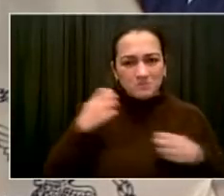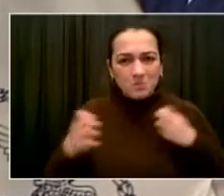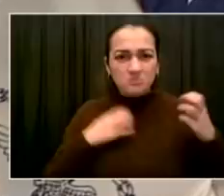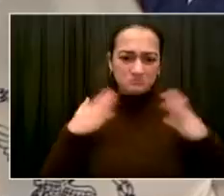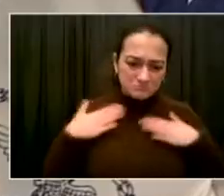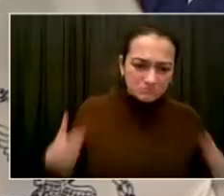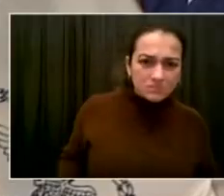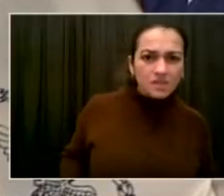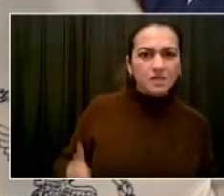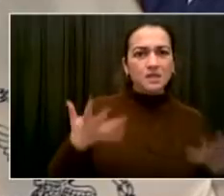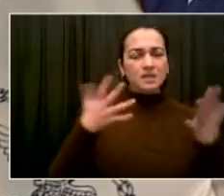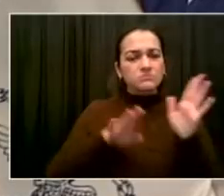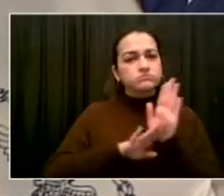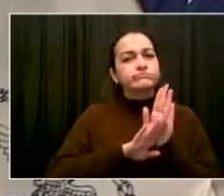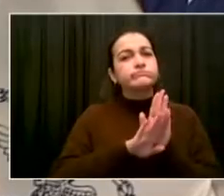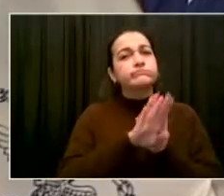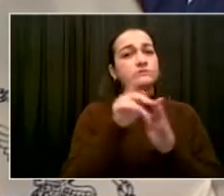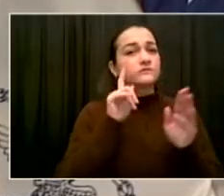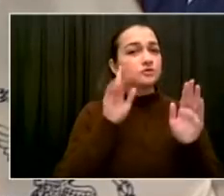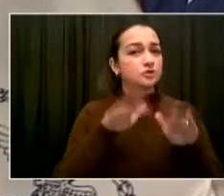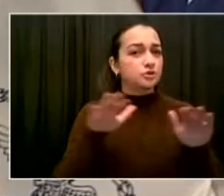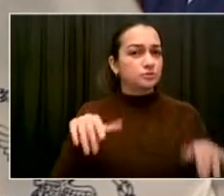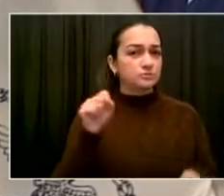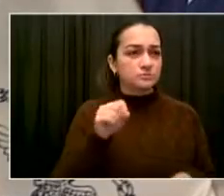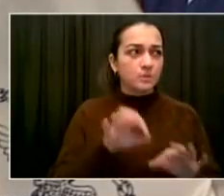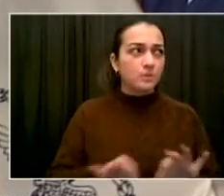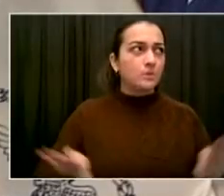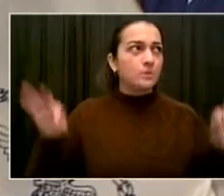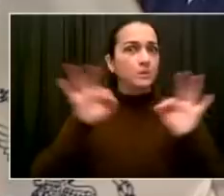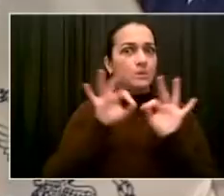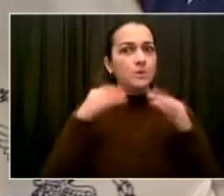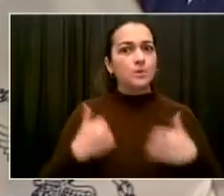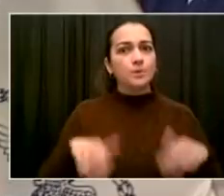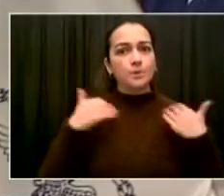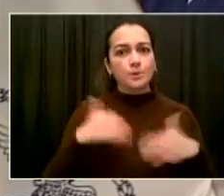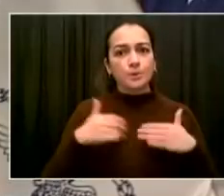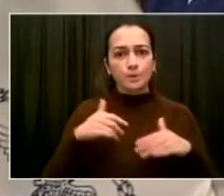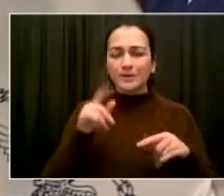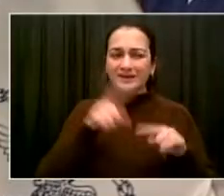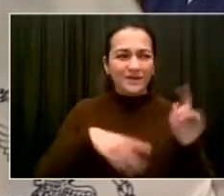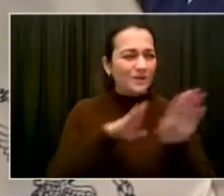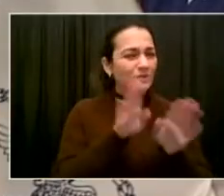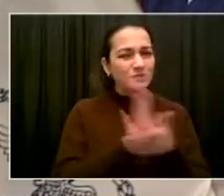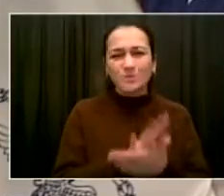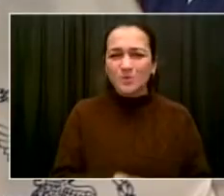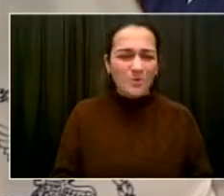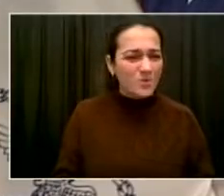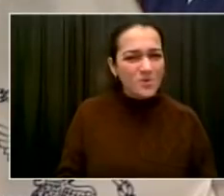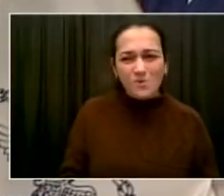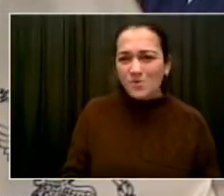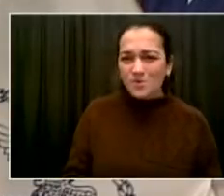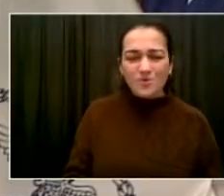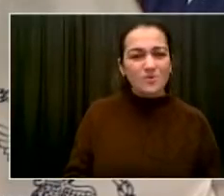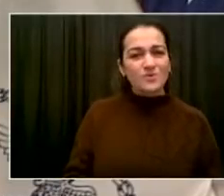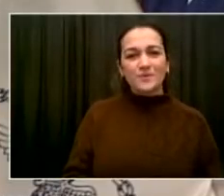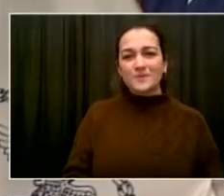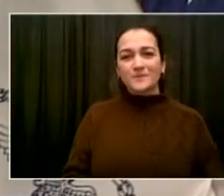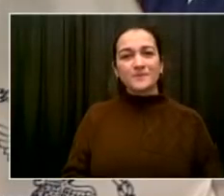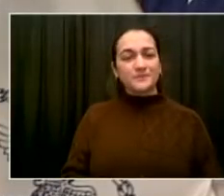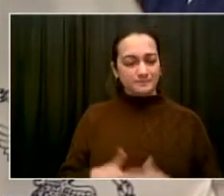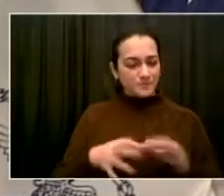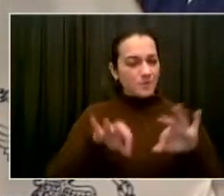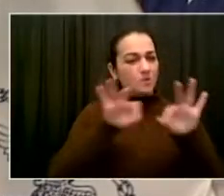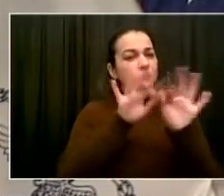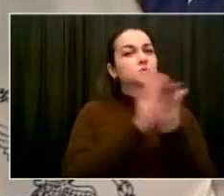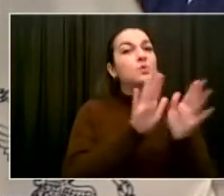development. And we brought school back the last 2 Septembers while dealing with, in many ways, much greater challenges than